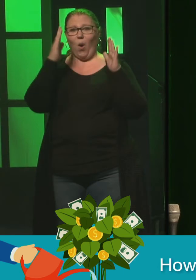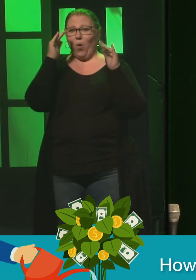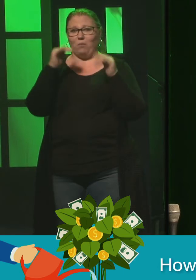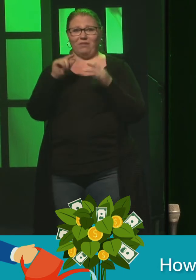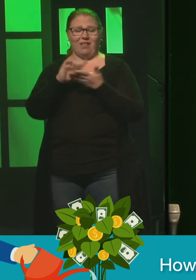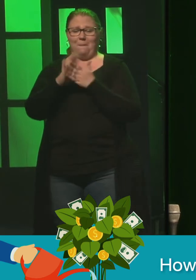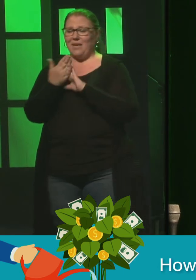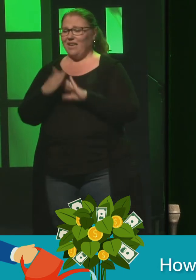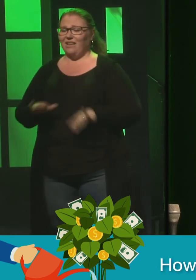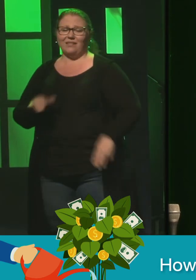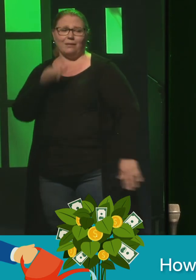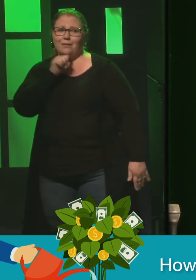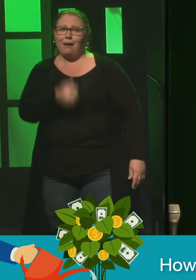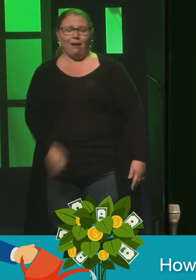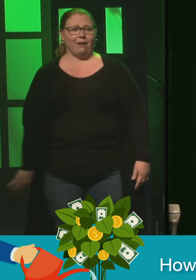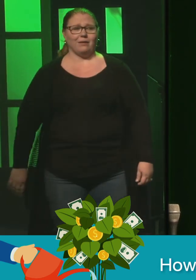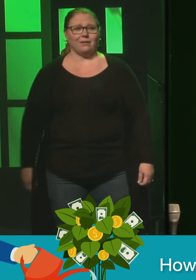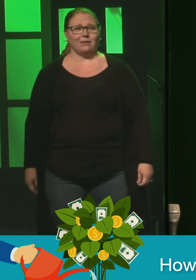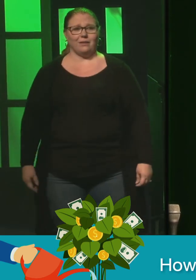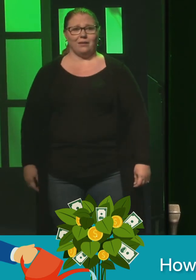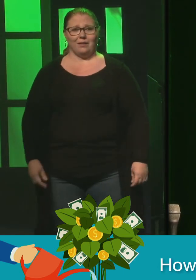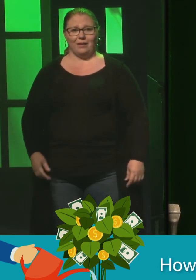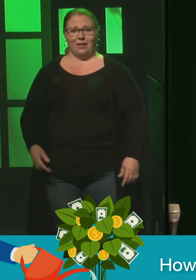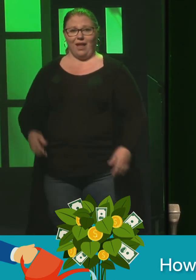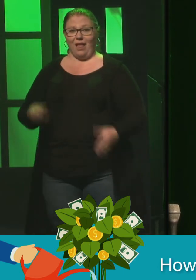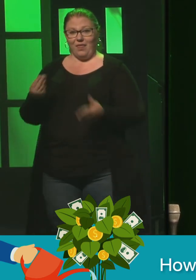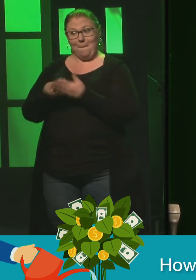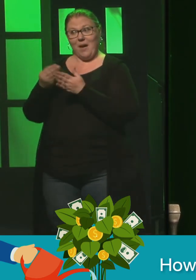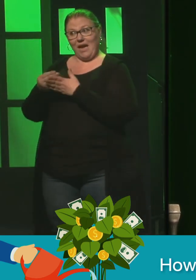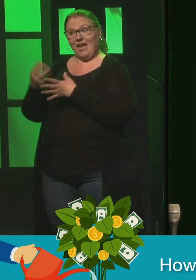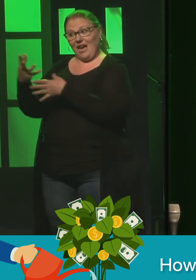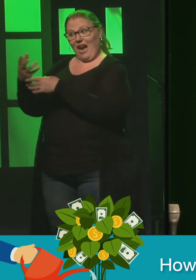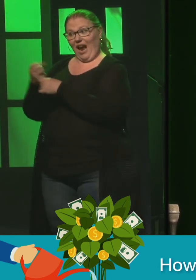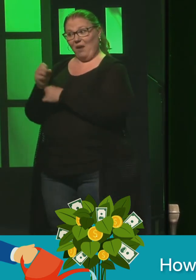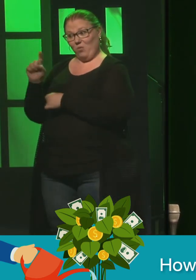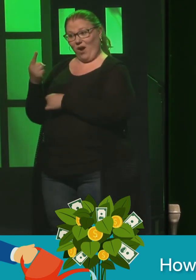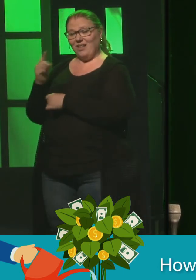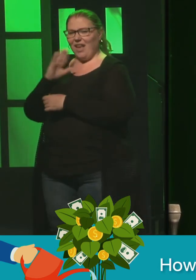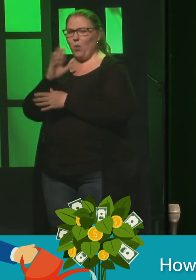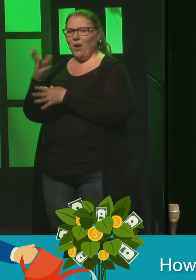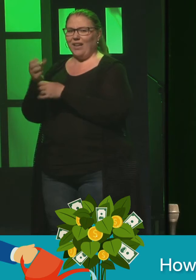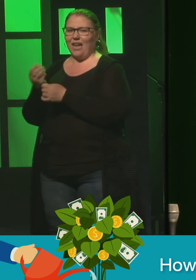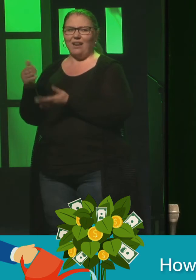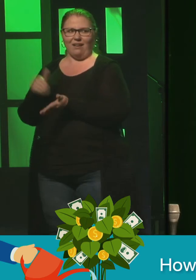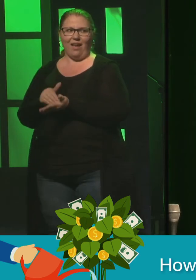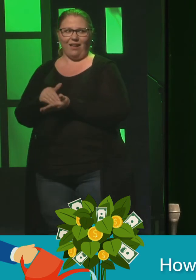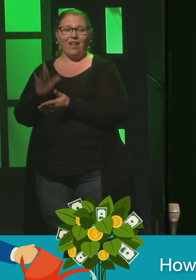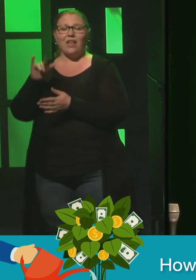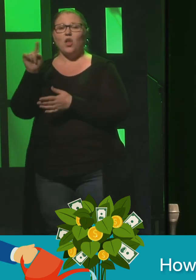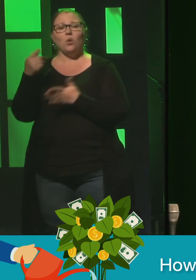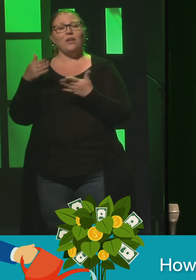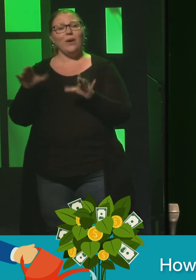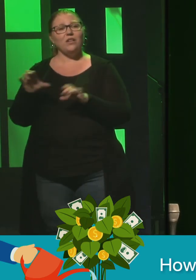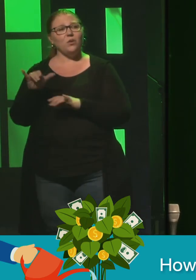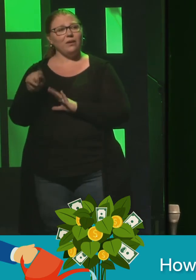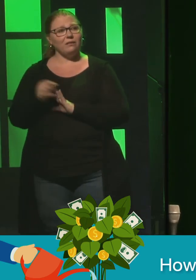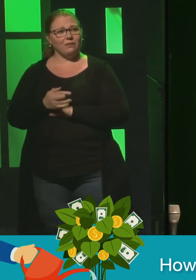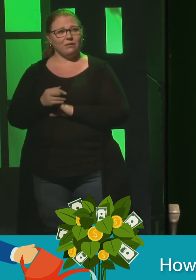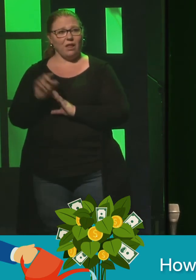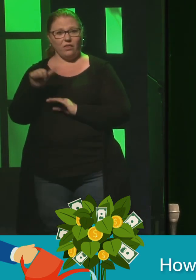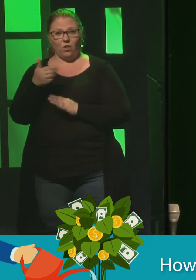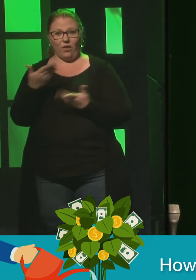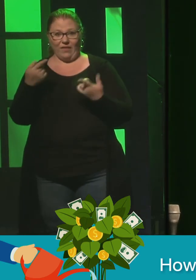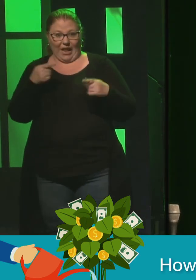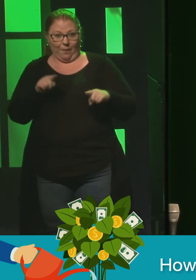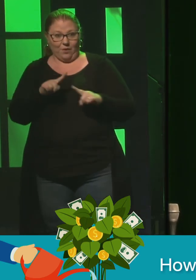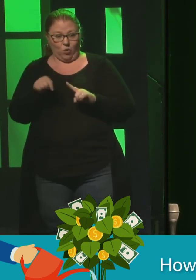found. It came once, it'll come back. That's the only way to do it. Another thing that happens when we